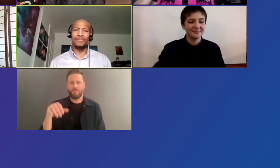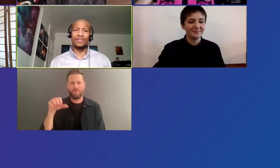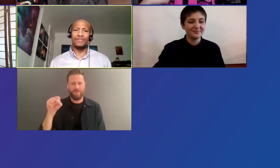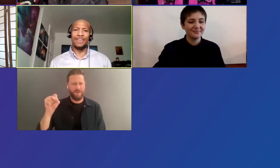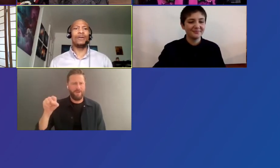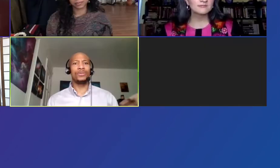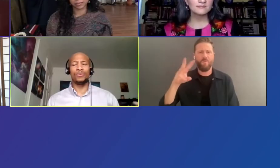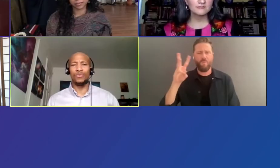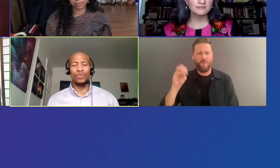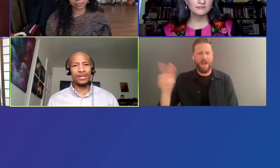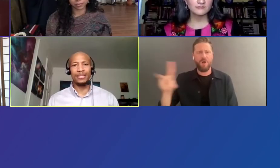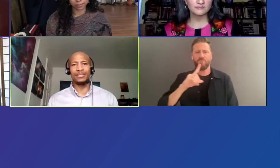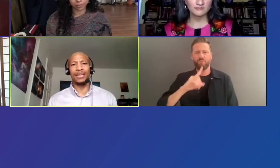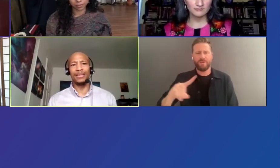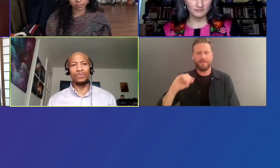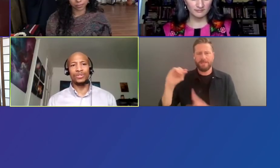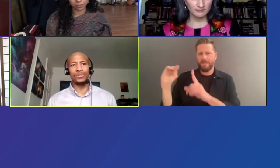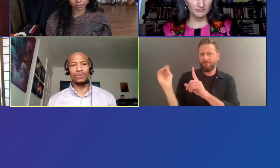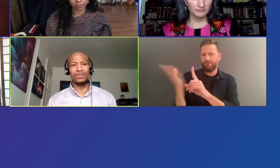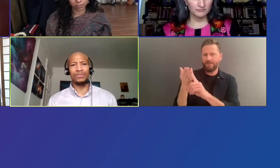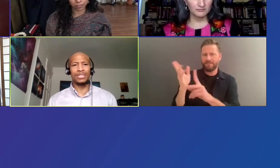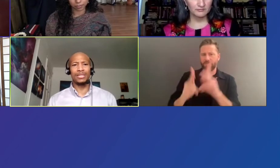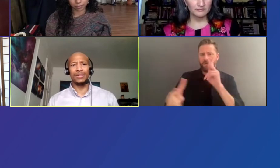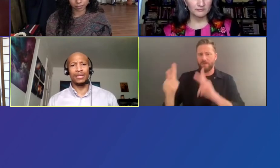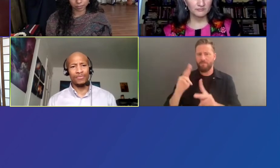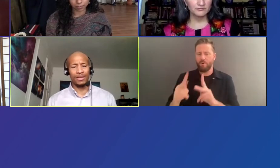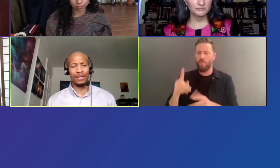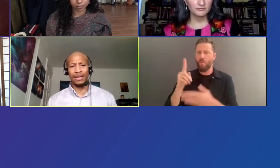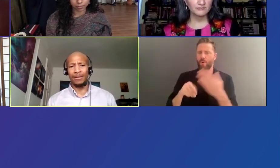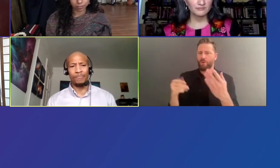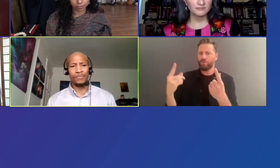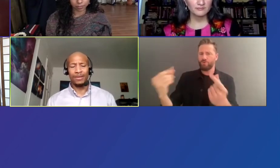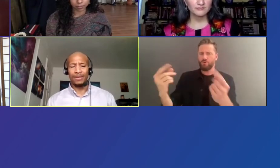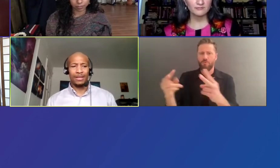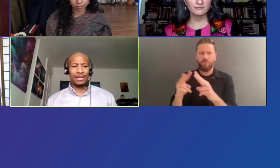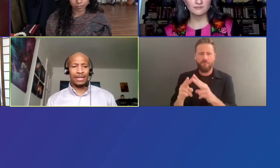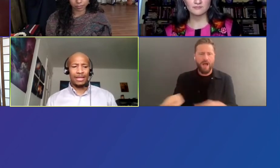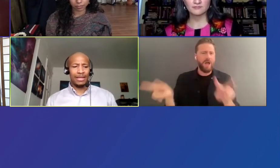know, of the value of what it is that you do or the utility of it.